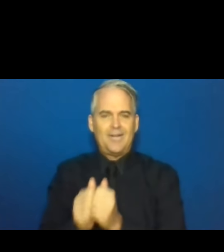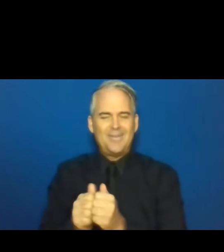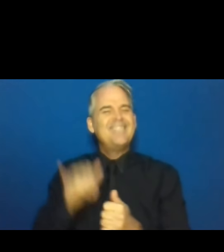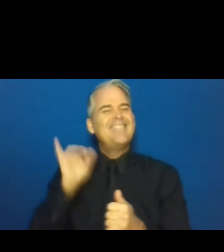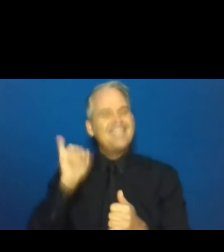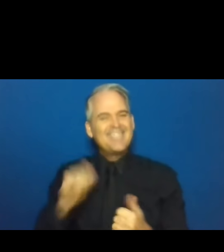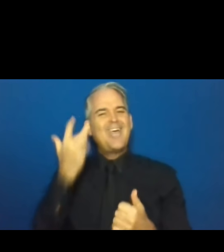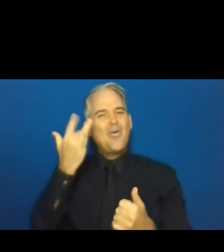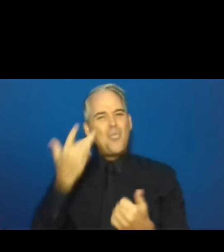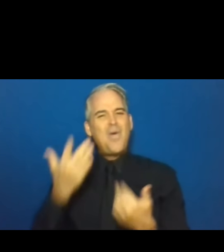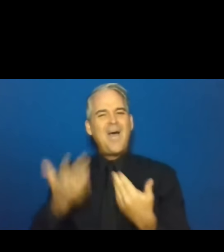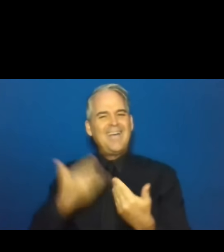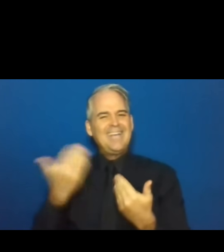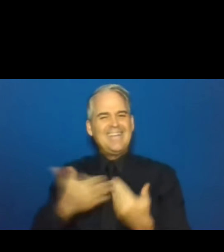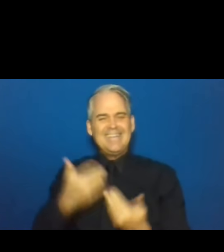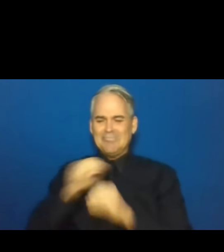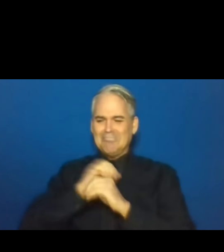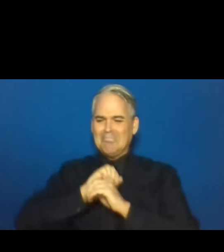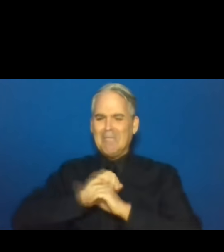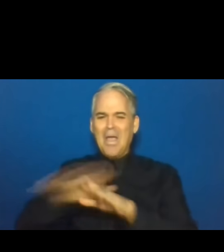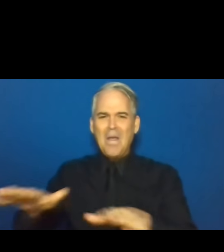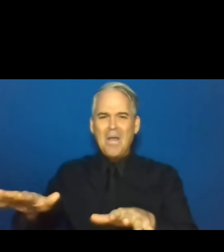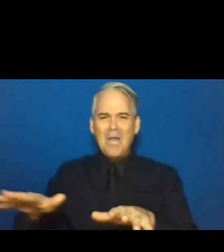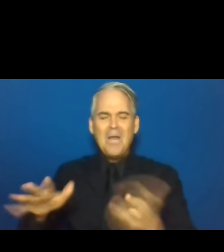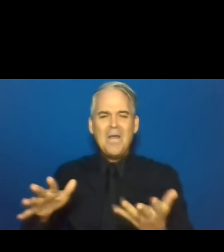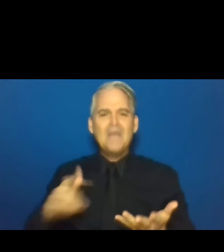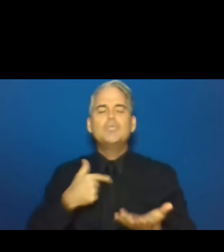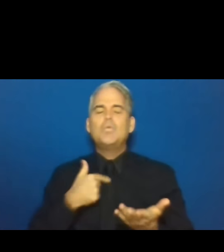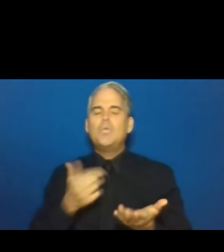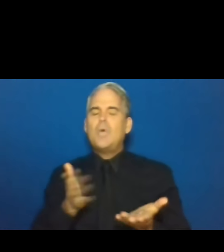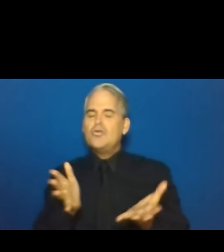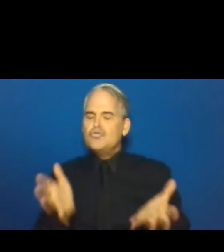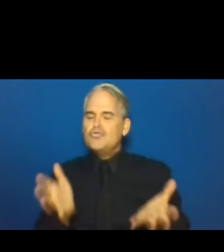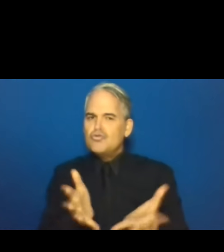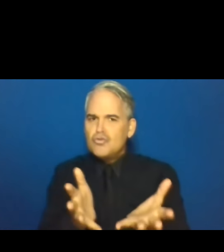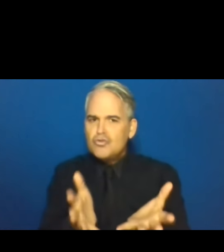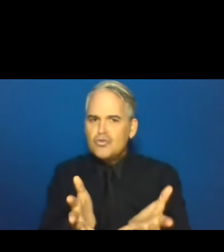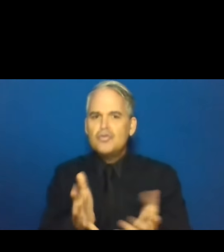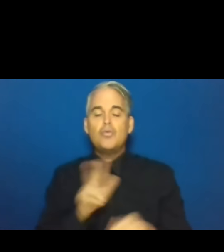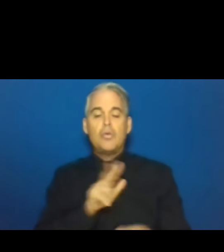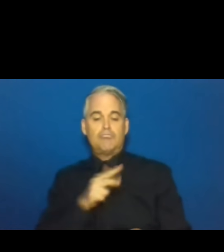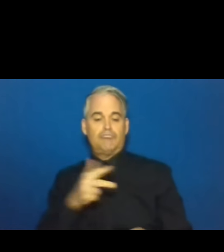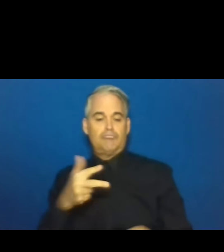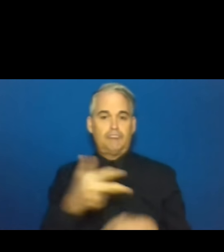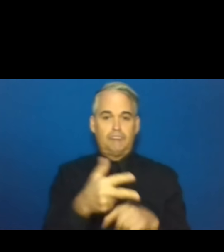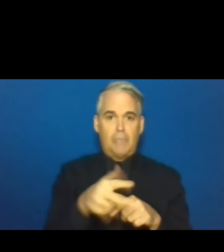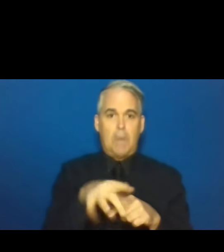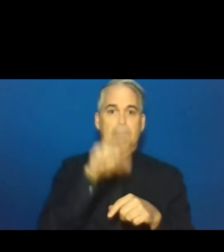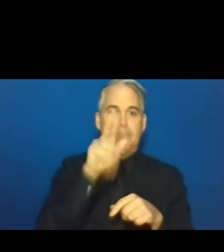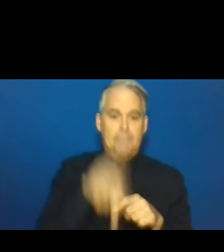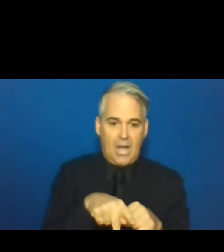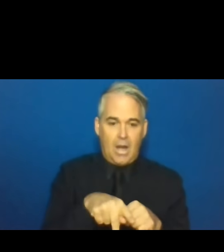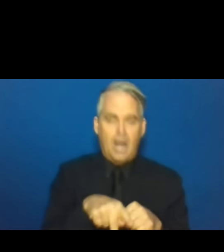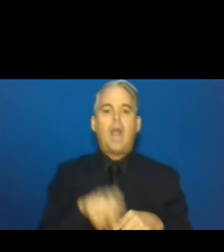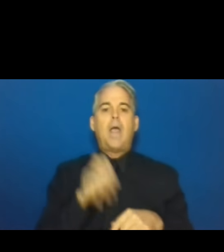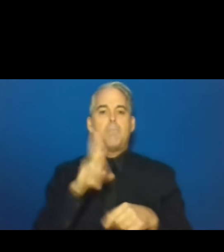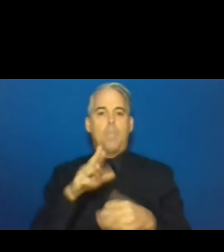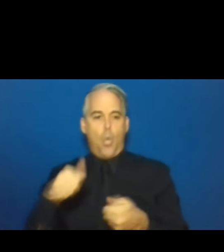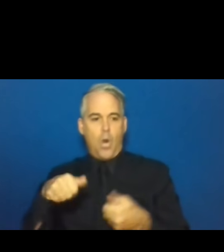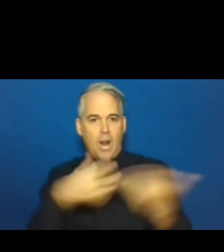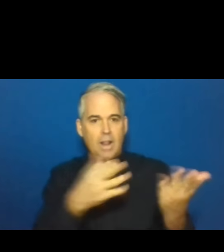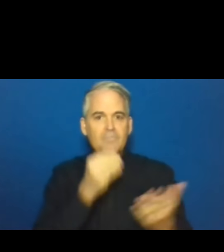That's why I encourage curbside delivery and/or carryout operations, and why our healthcare experts want to